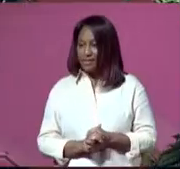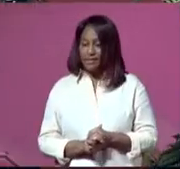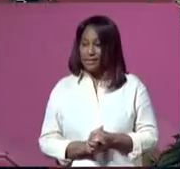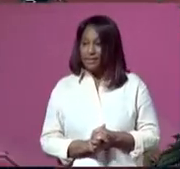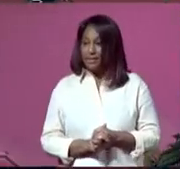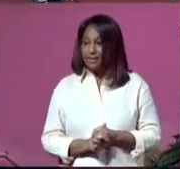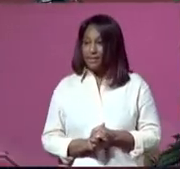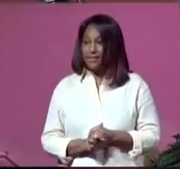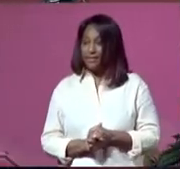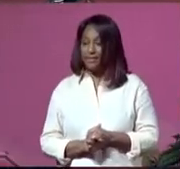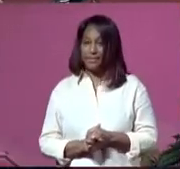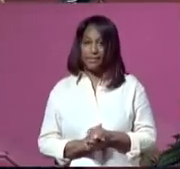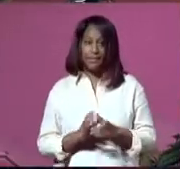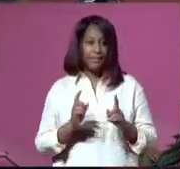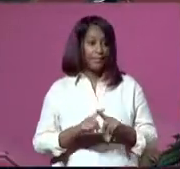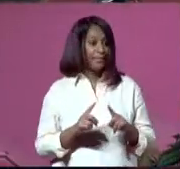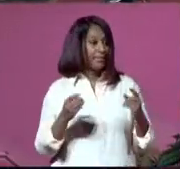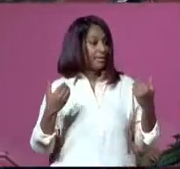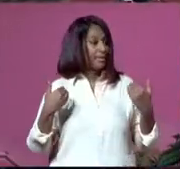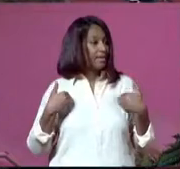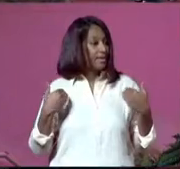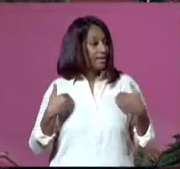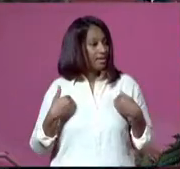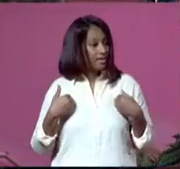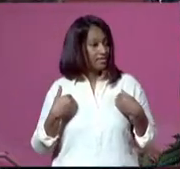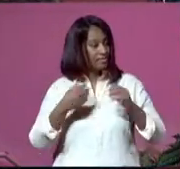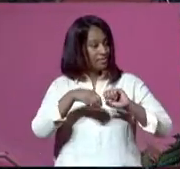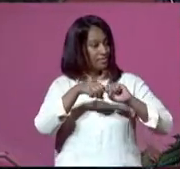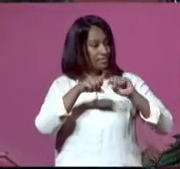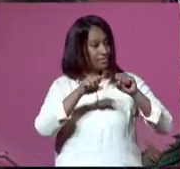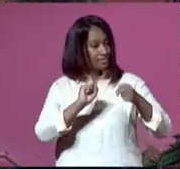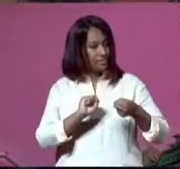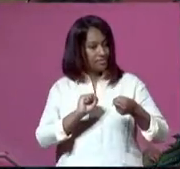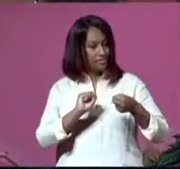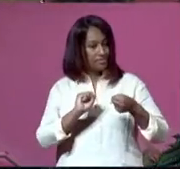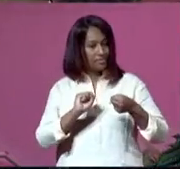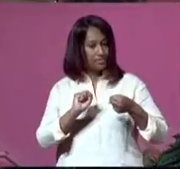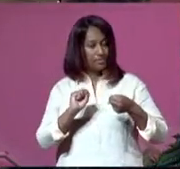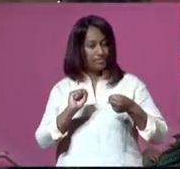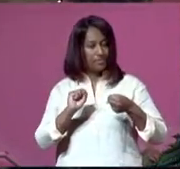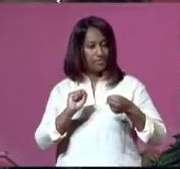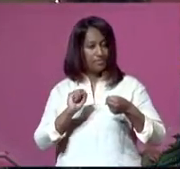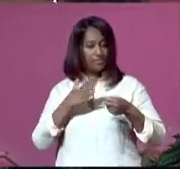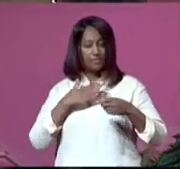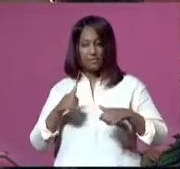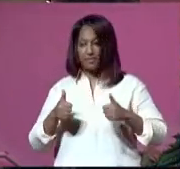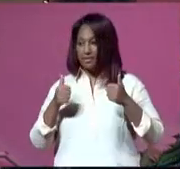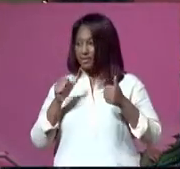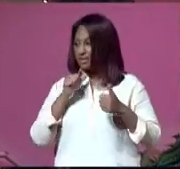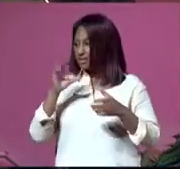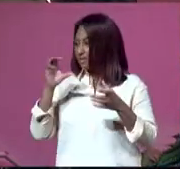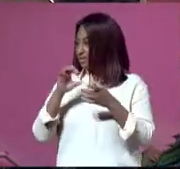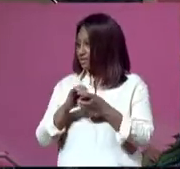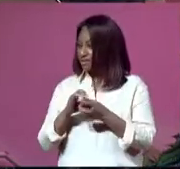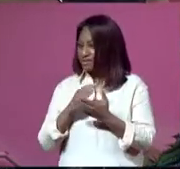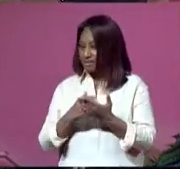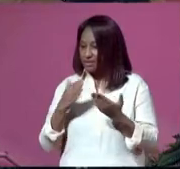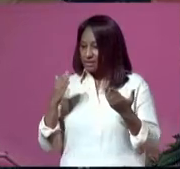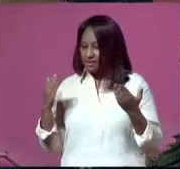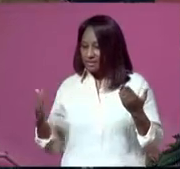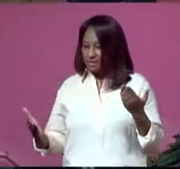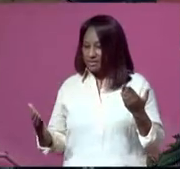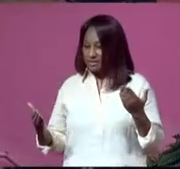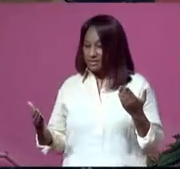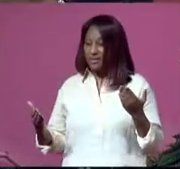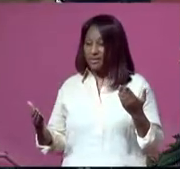But I got some areas of badness that I needed to connect to something in brokenness to